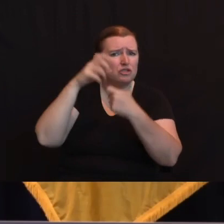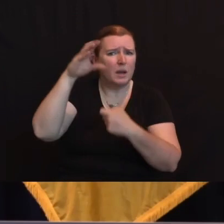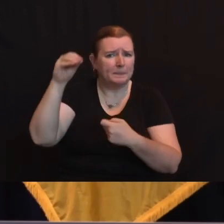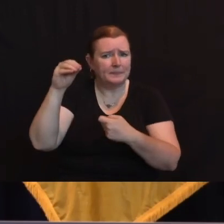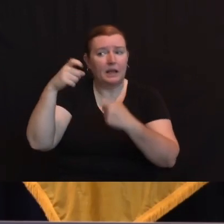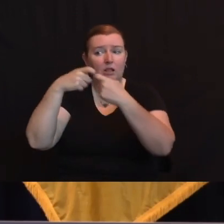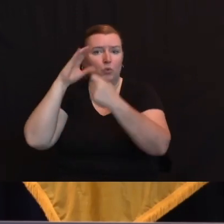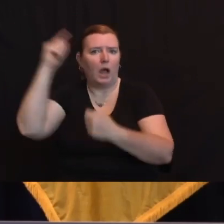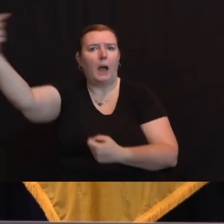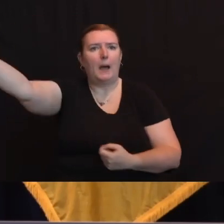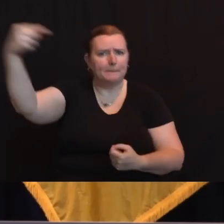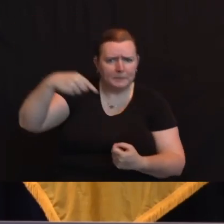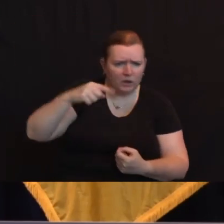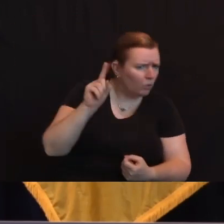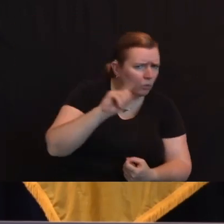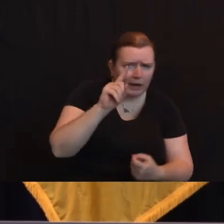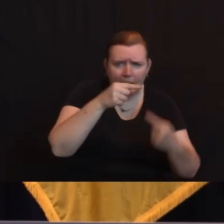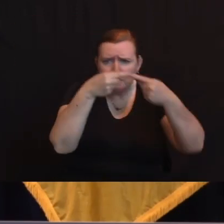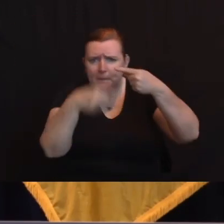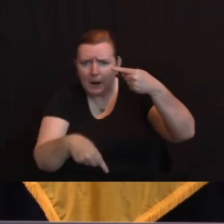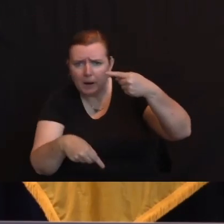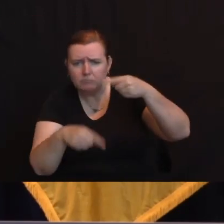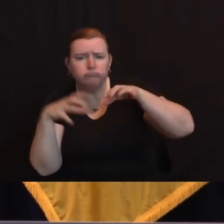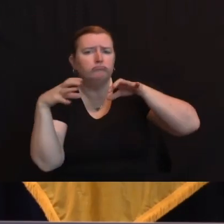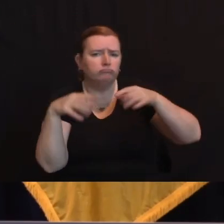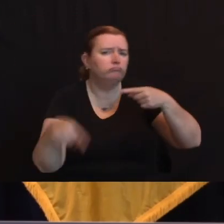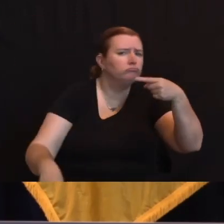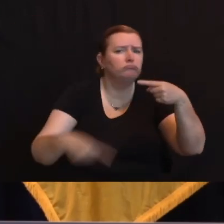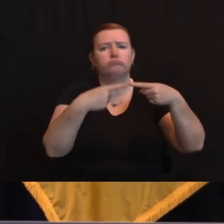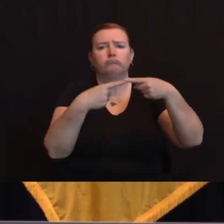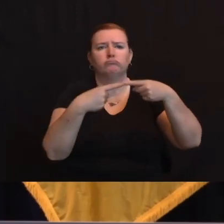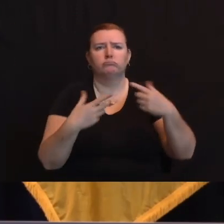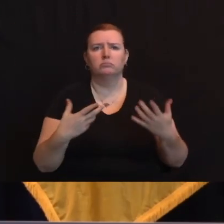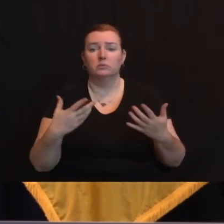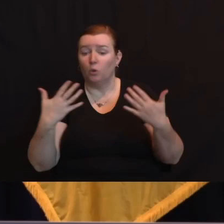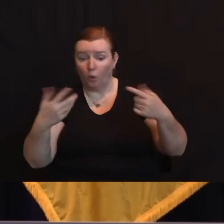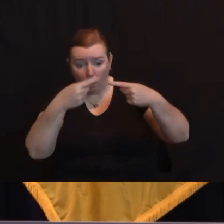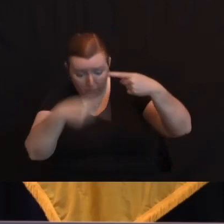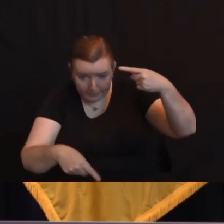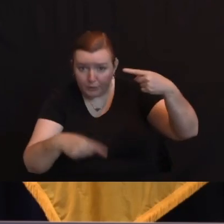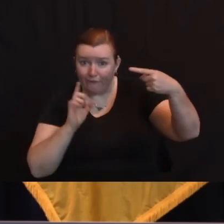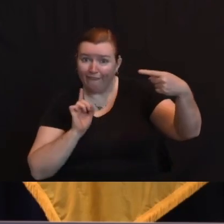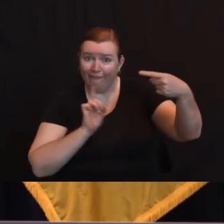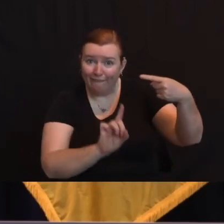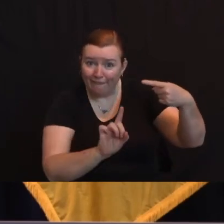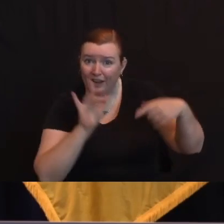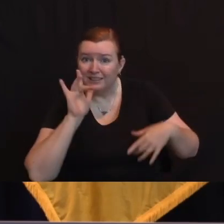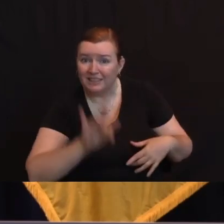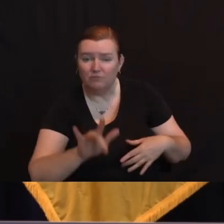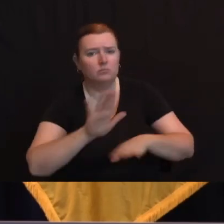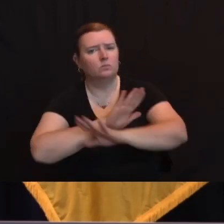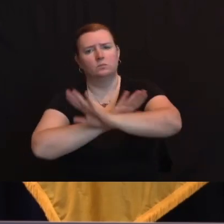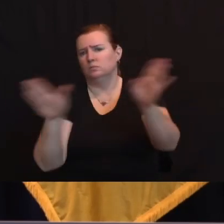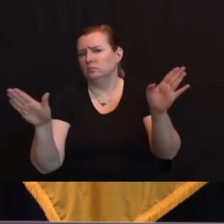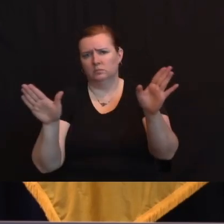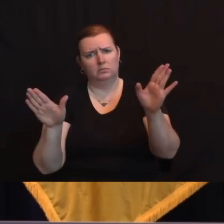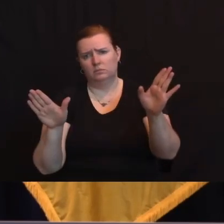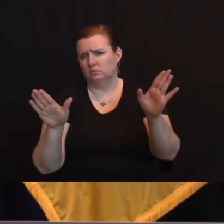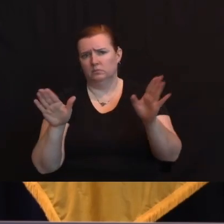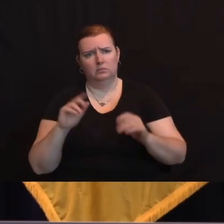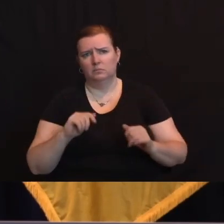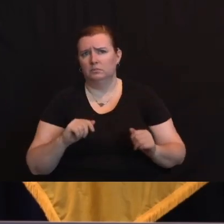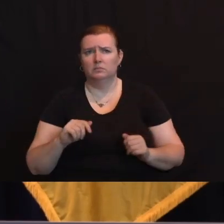those notifications. And please, God, don't go near a downed power line. In our time in office, you'll remember, folks, that